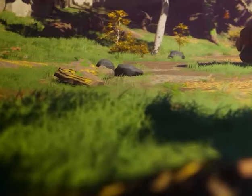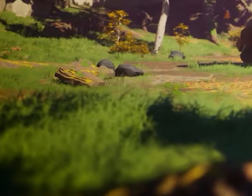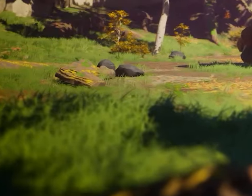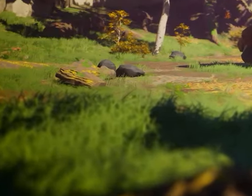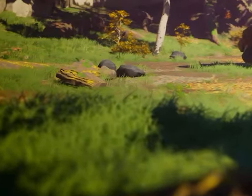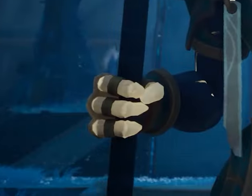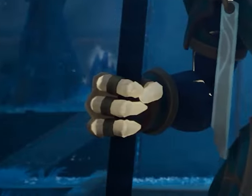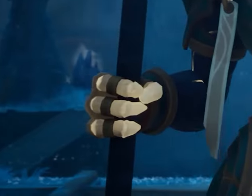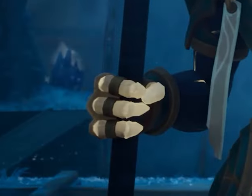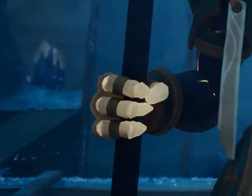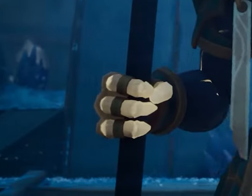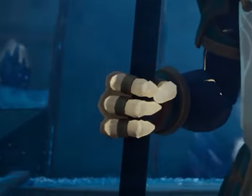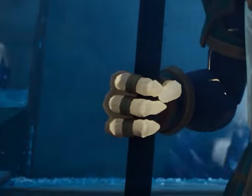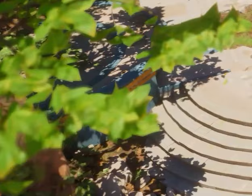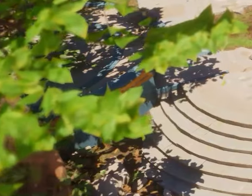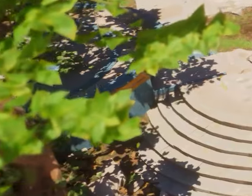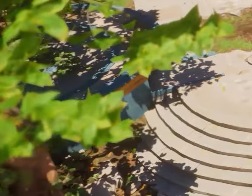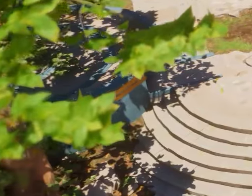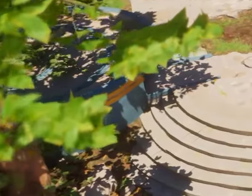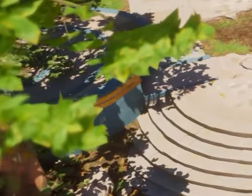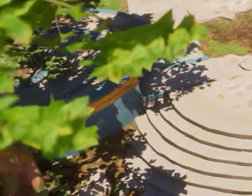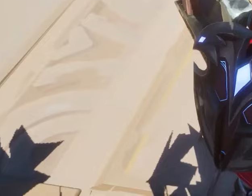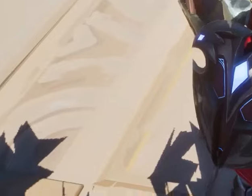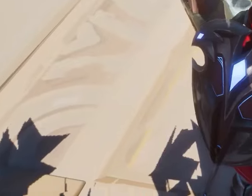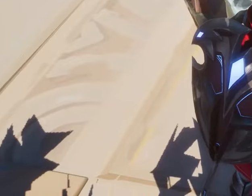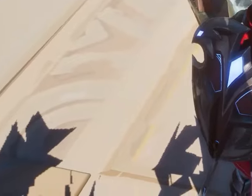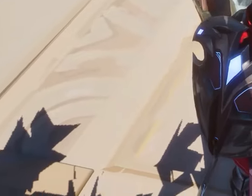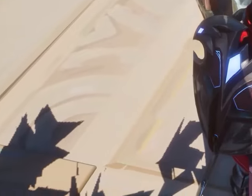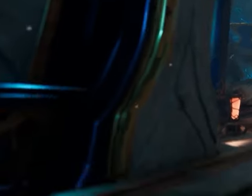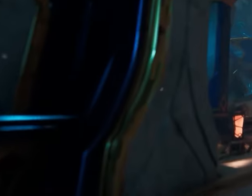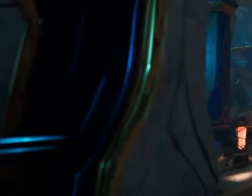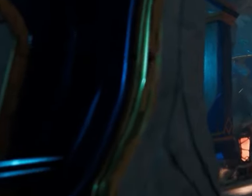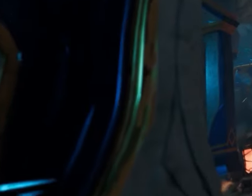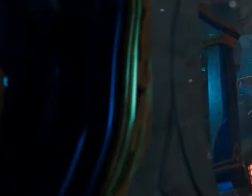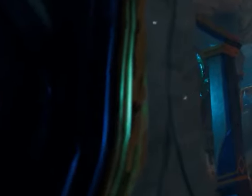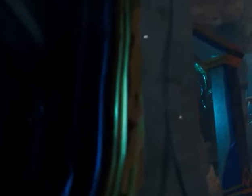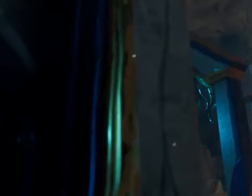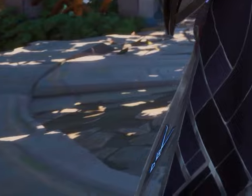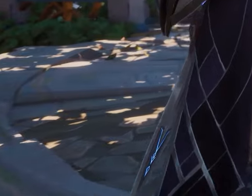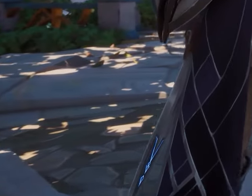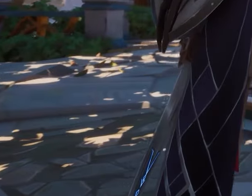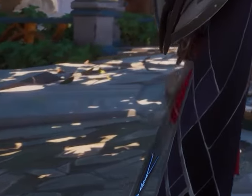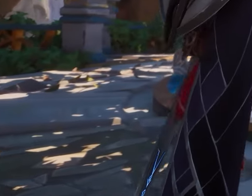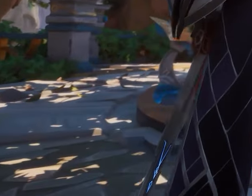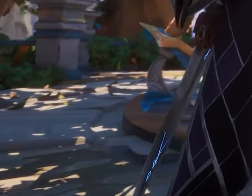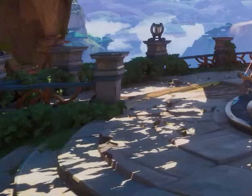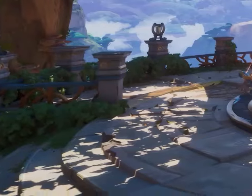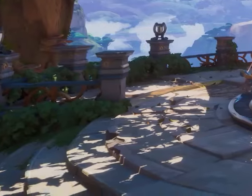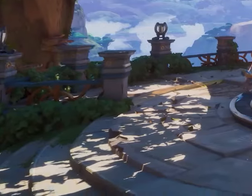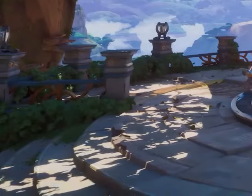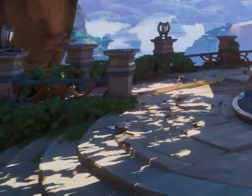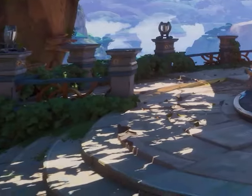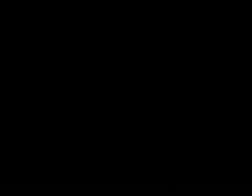years. My hope is that we're going to find artifacts from the Enclave itself deeper into the